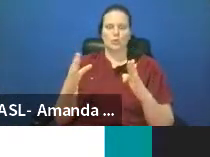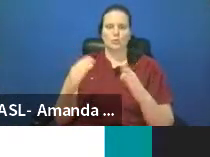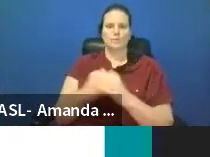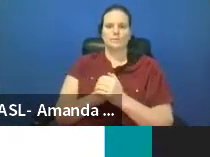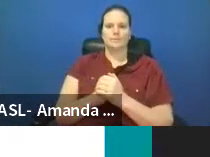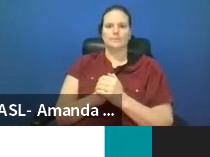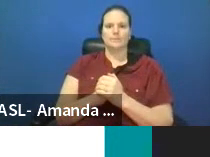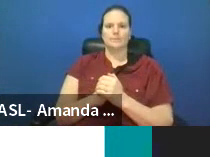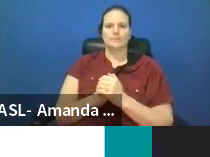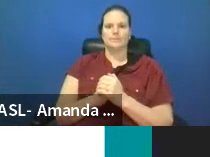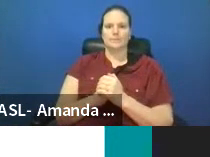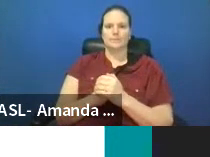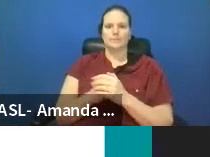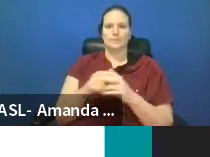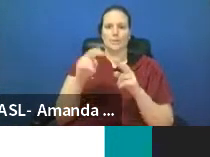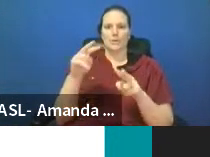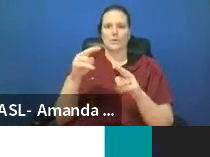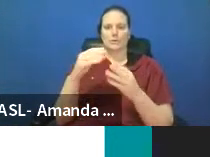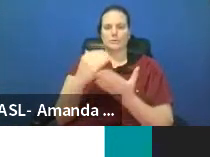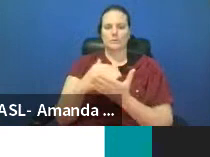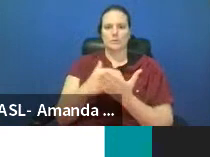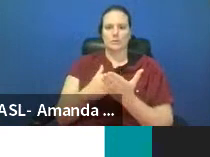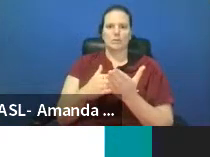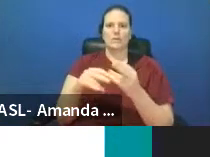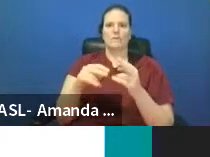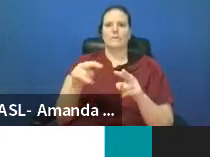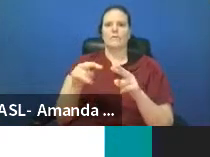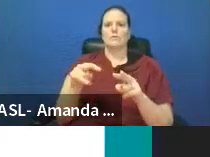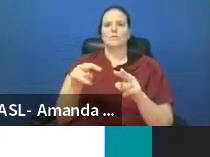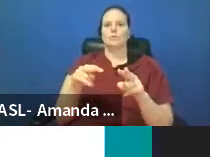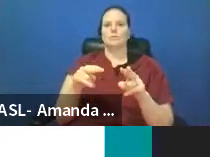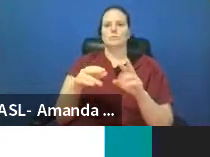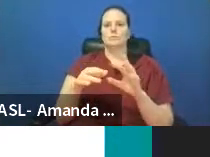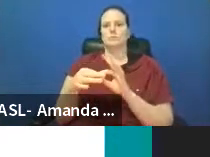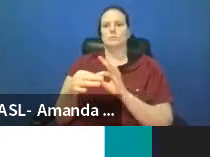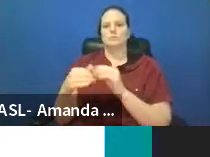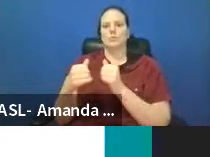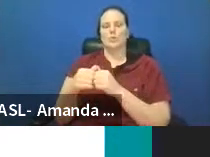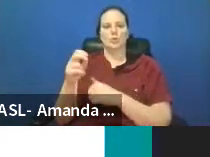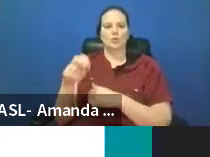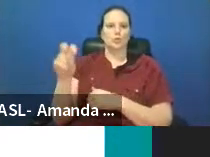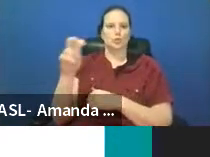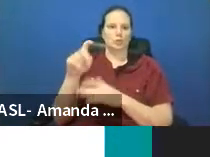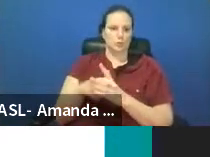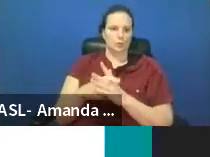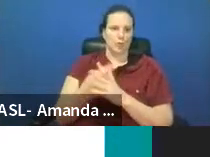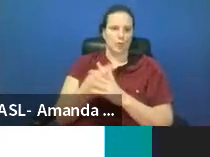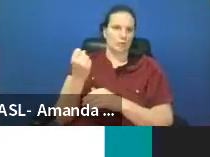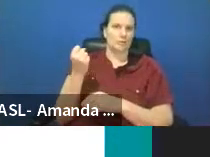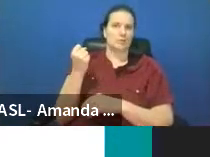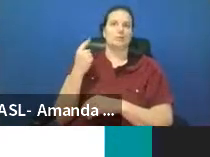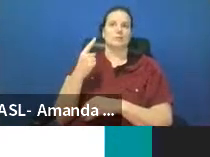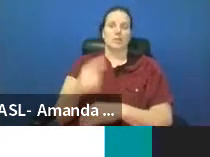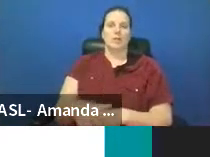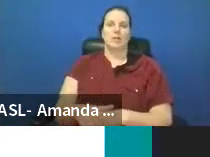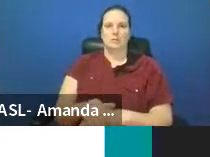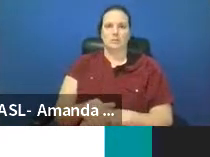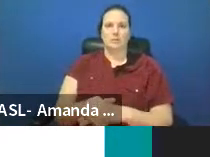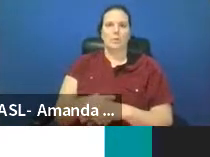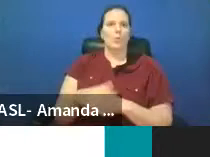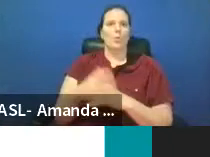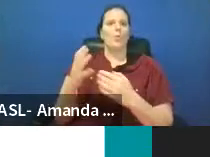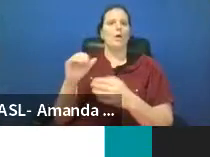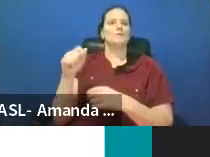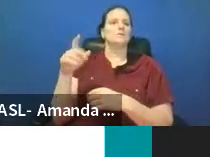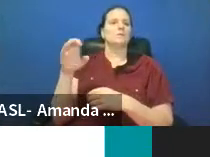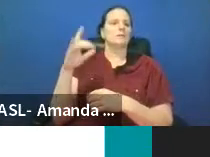we're looking at a series of views along a typical journey to start to understand what the space